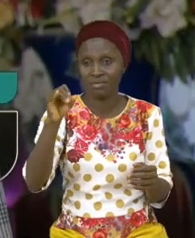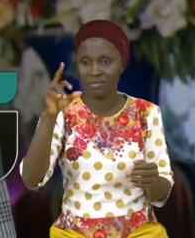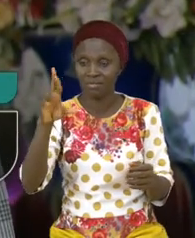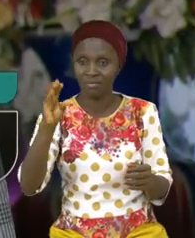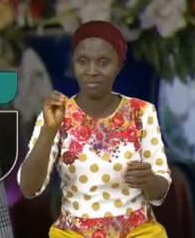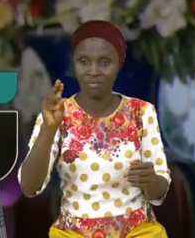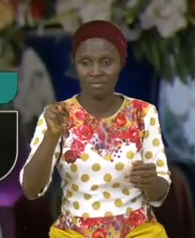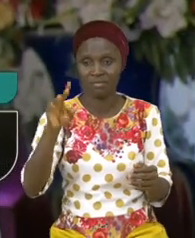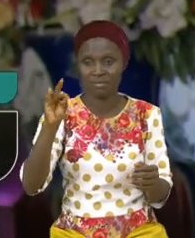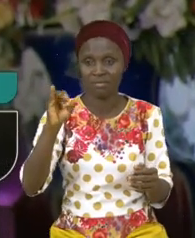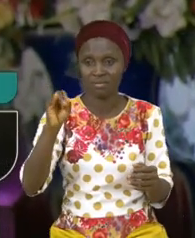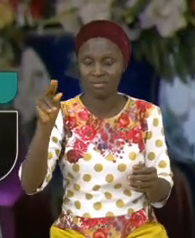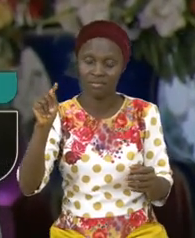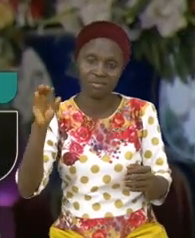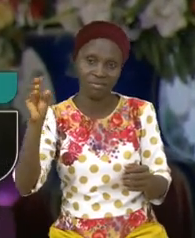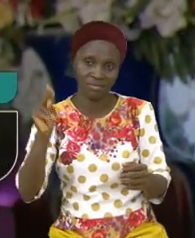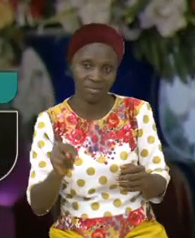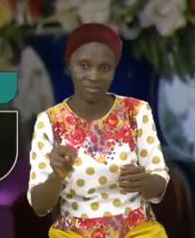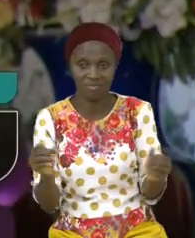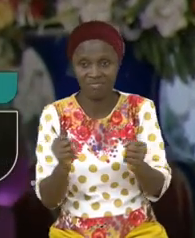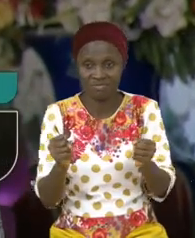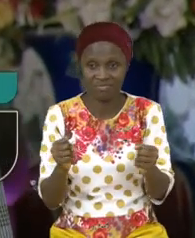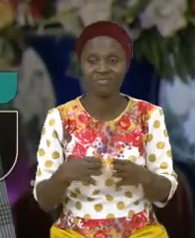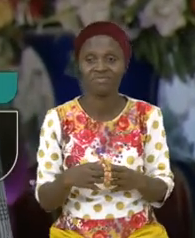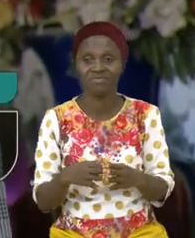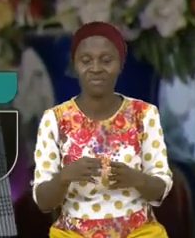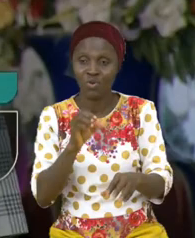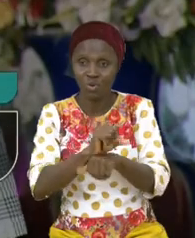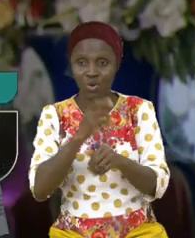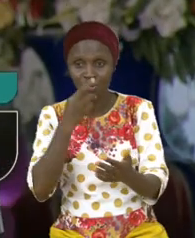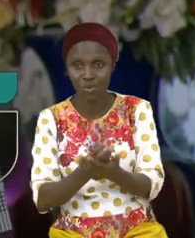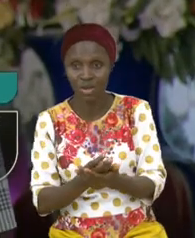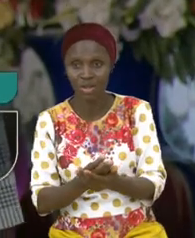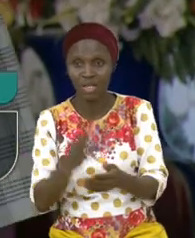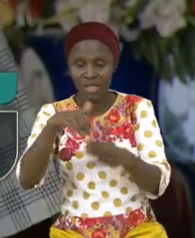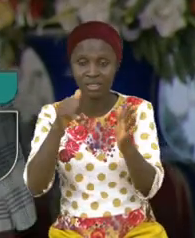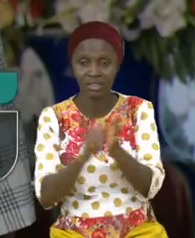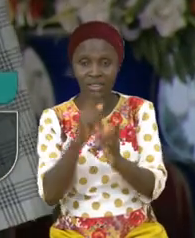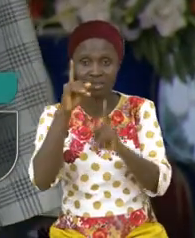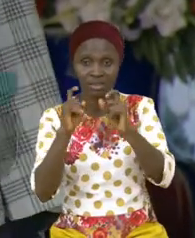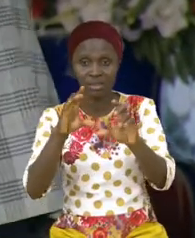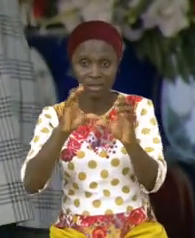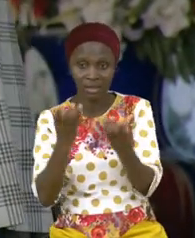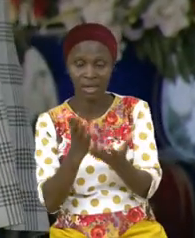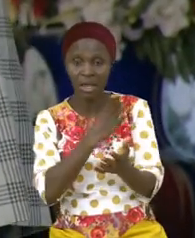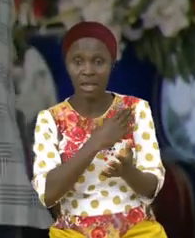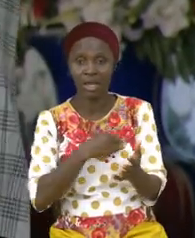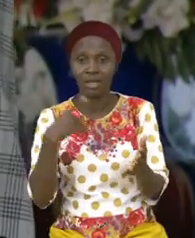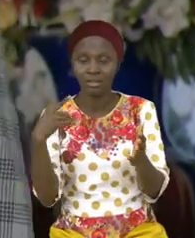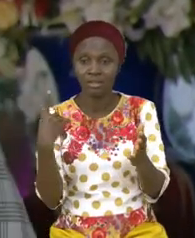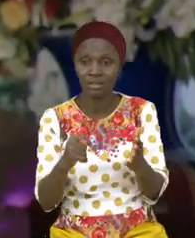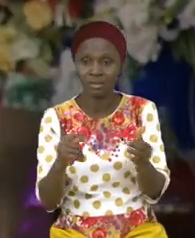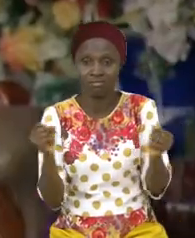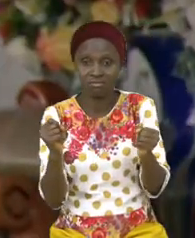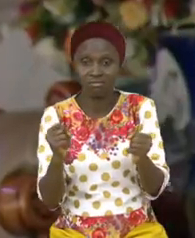that exam hall, the aircon will not function. Everybody is sweating. And